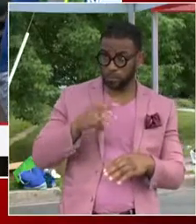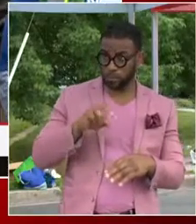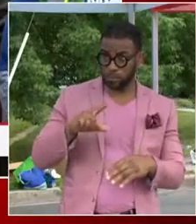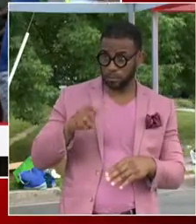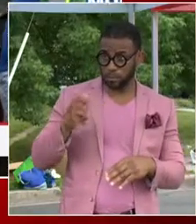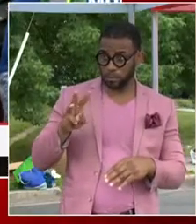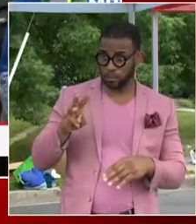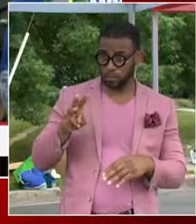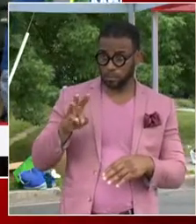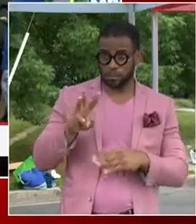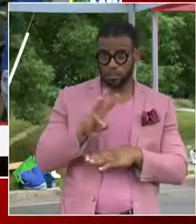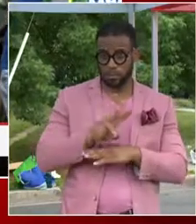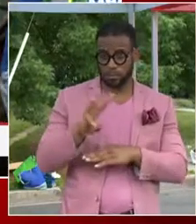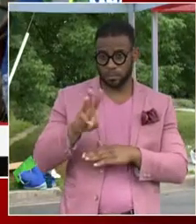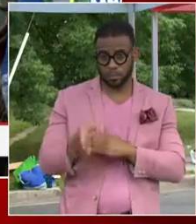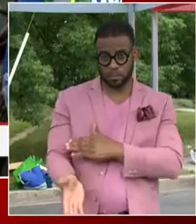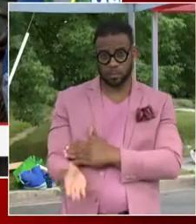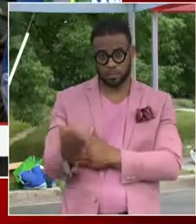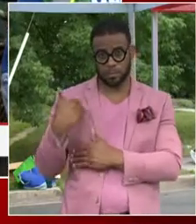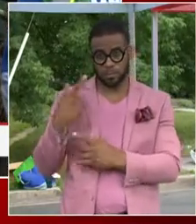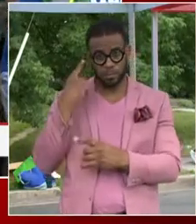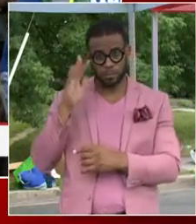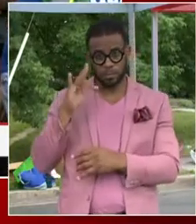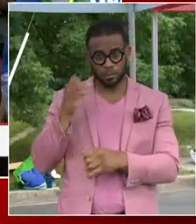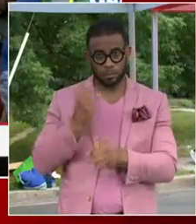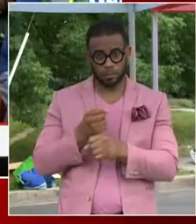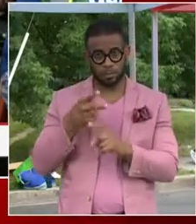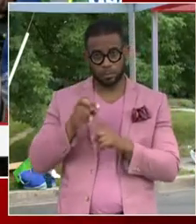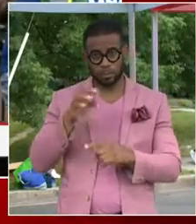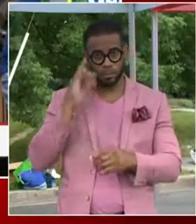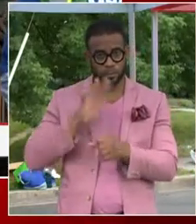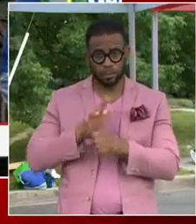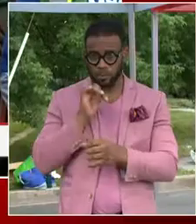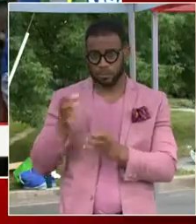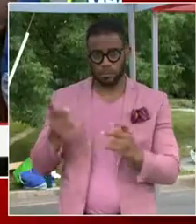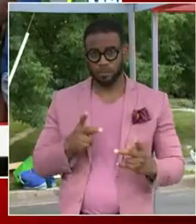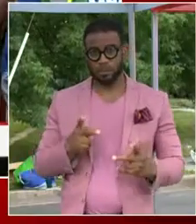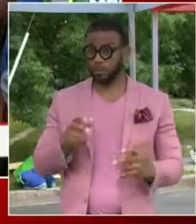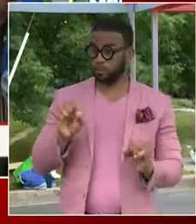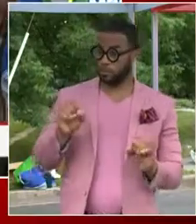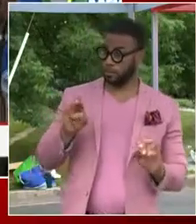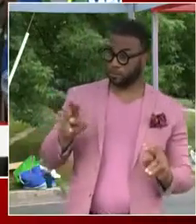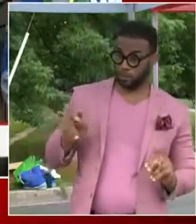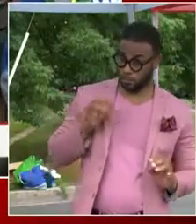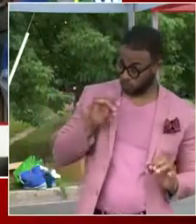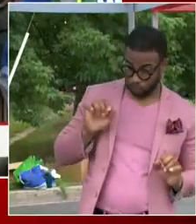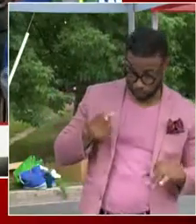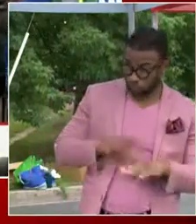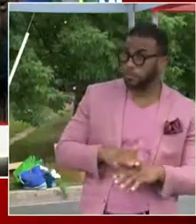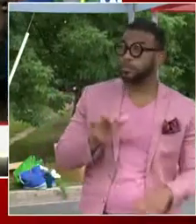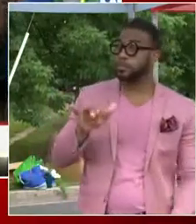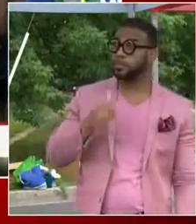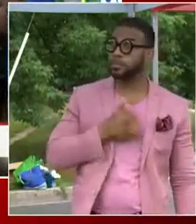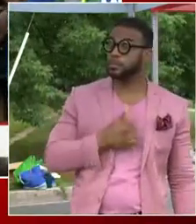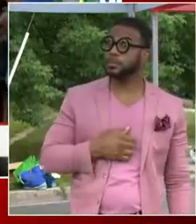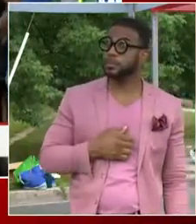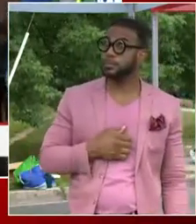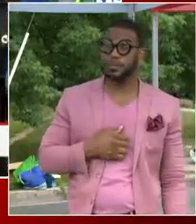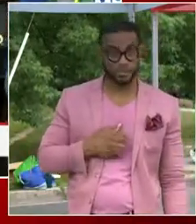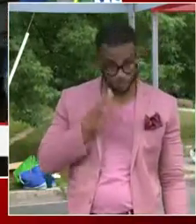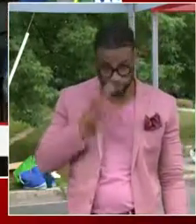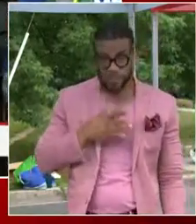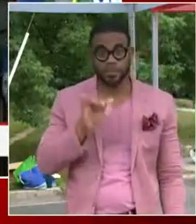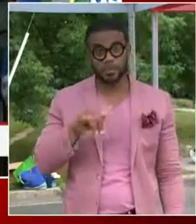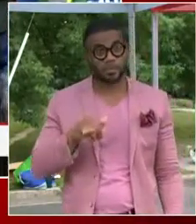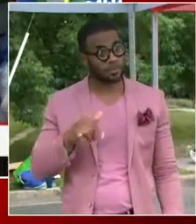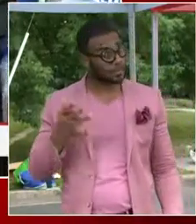6 a.m. It's been there for 25 years. It was cut off for COVID, has not come back. Yes, ma'am. Well, we'll get right on that. I like that